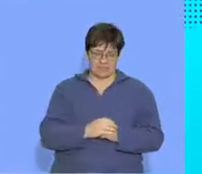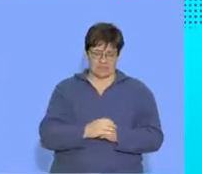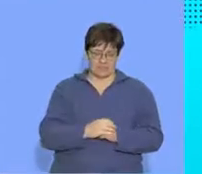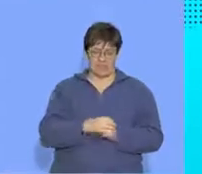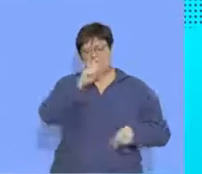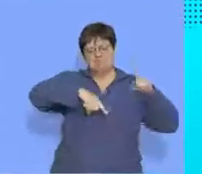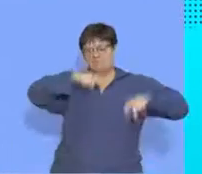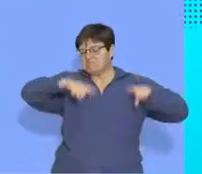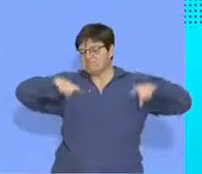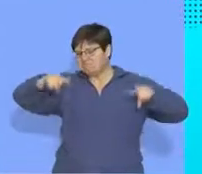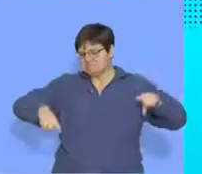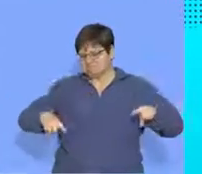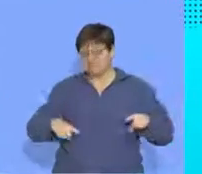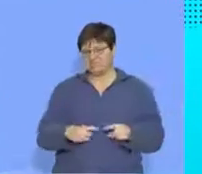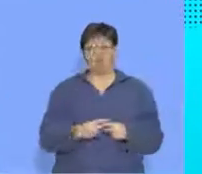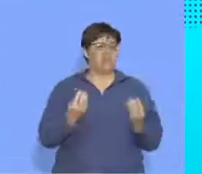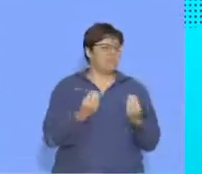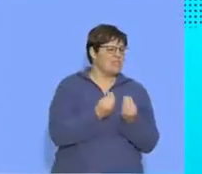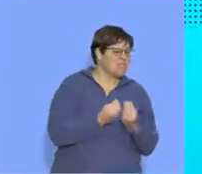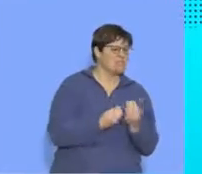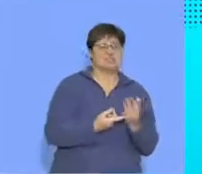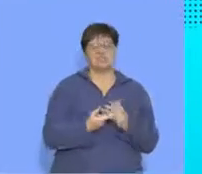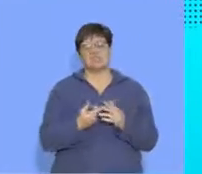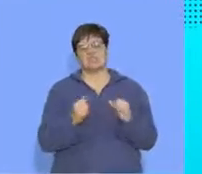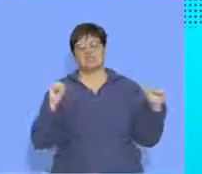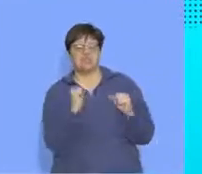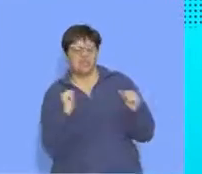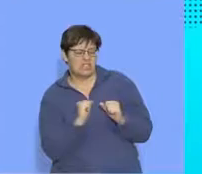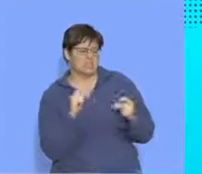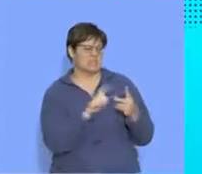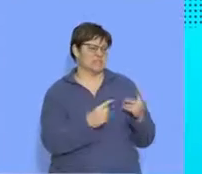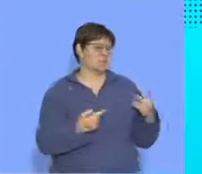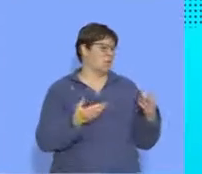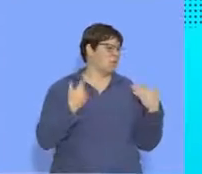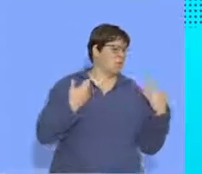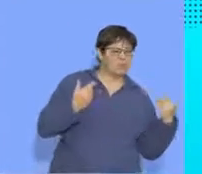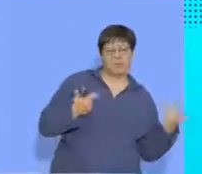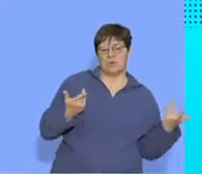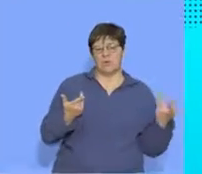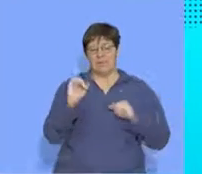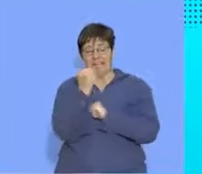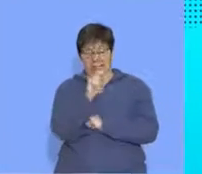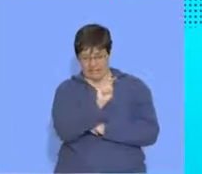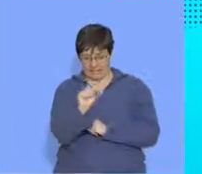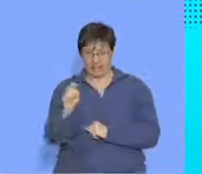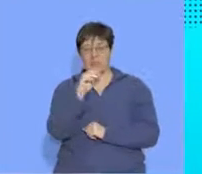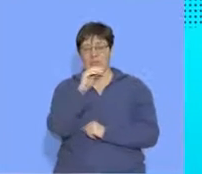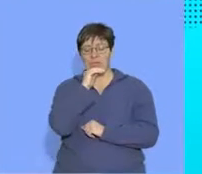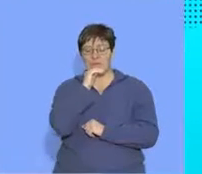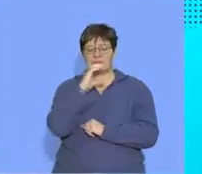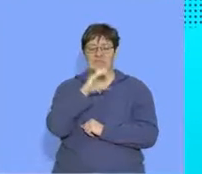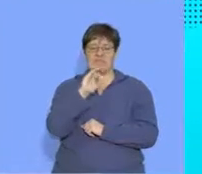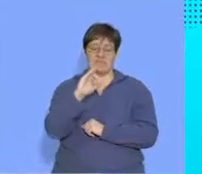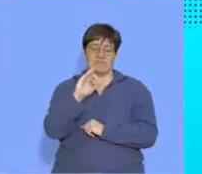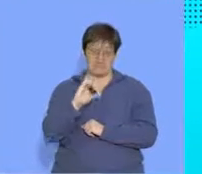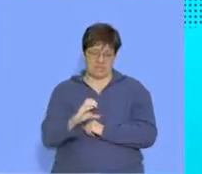different apparatus, refrigerant, coolers, or industries that use chlorofluorocarbons. So we know that it